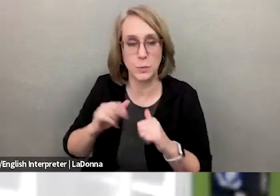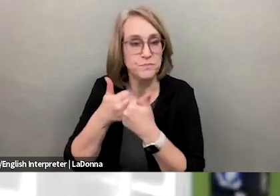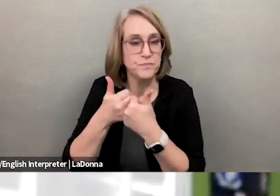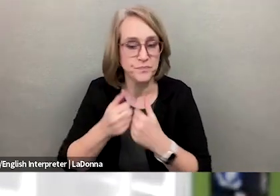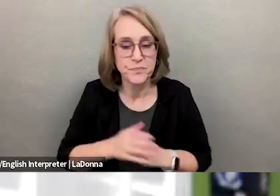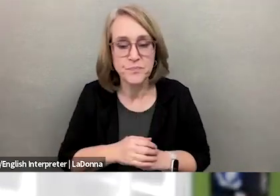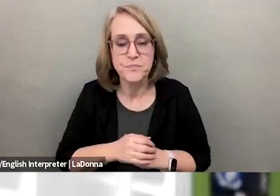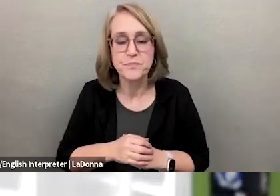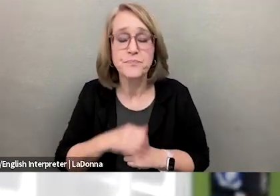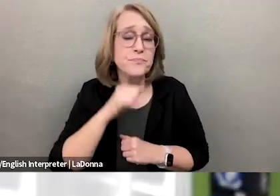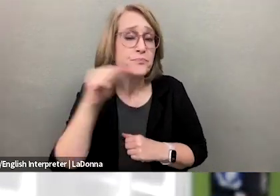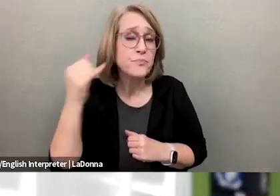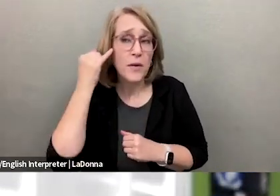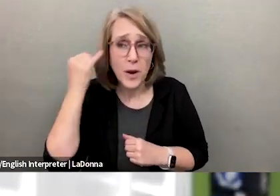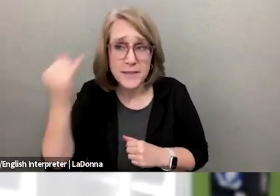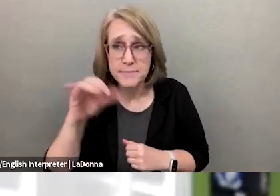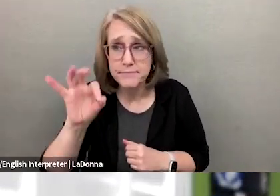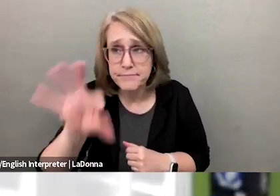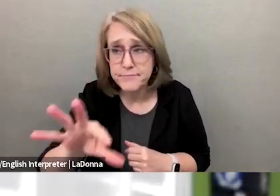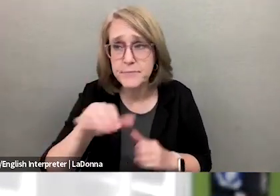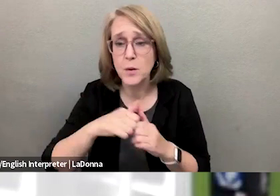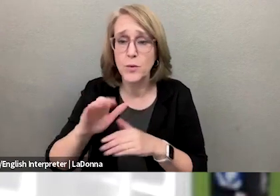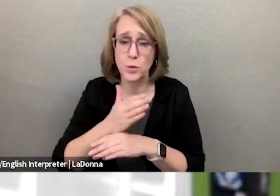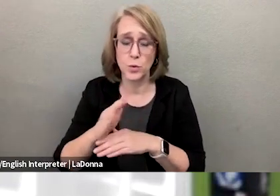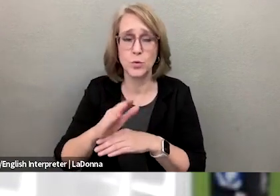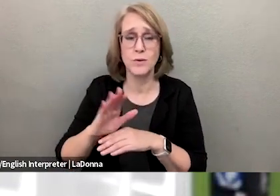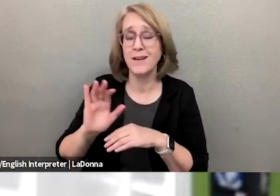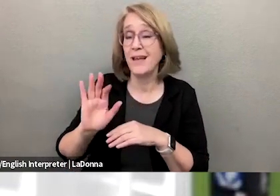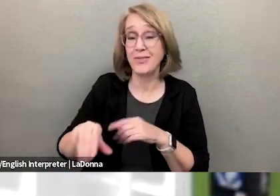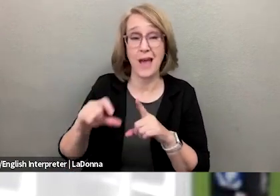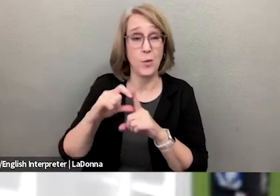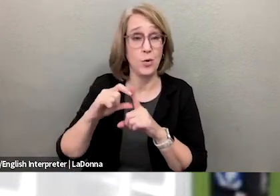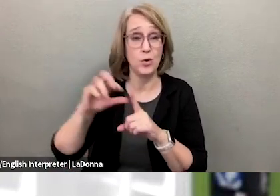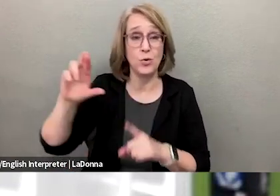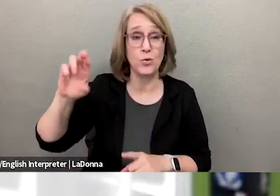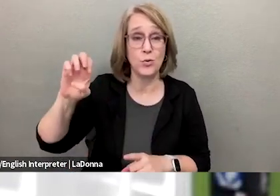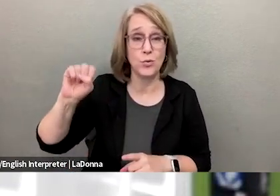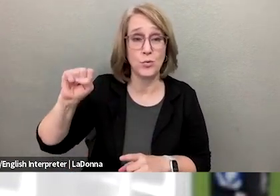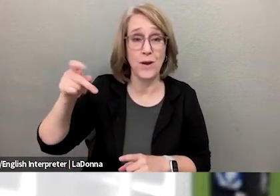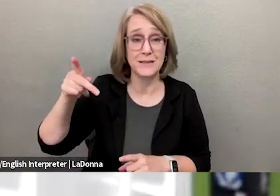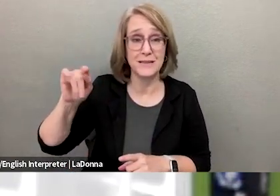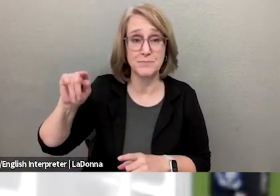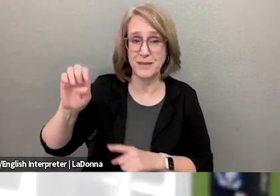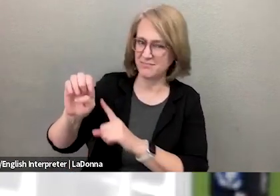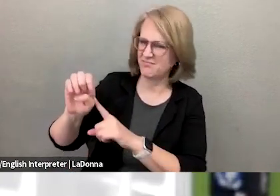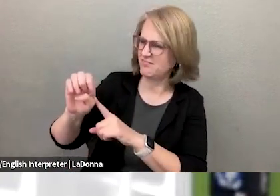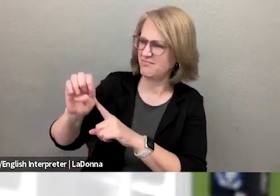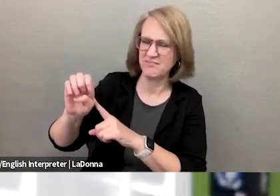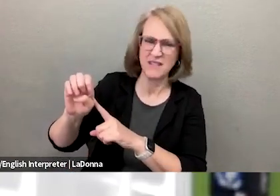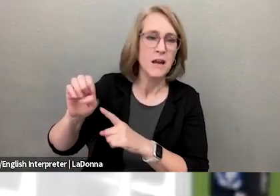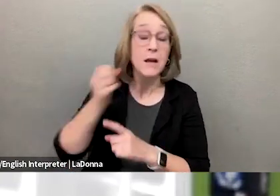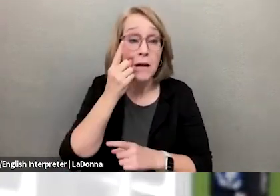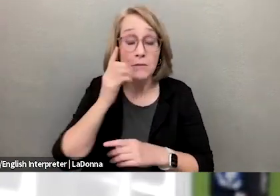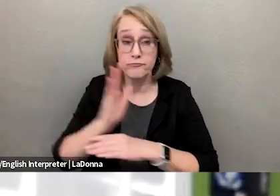group, just for thought-provoking, is we often use the word respite, and respite has a spectrum of of services.